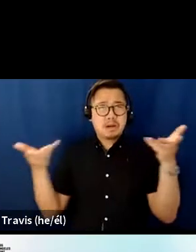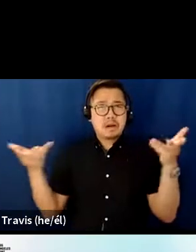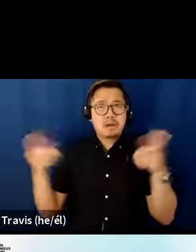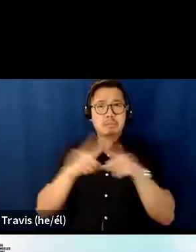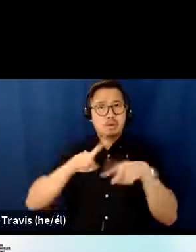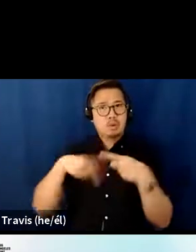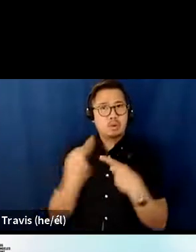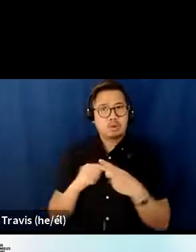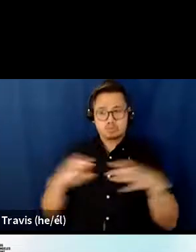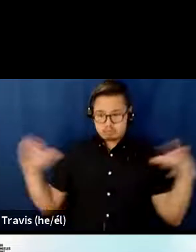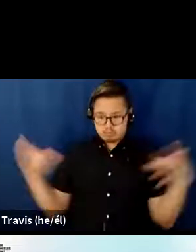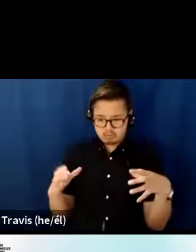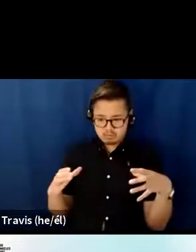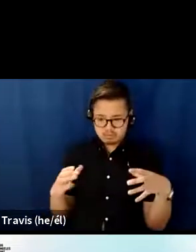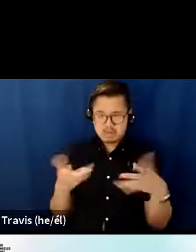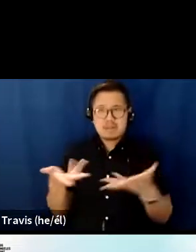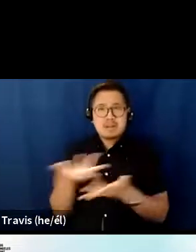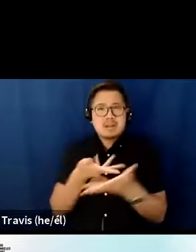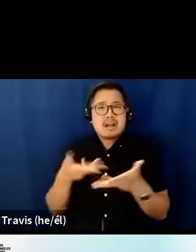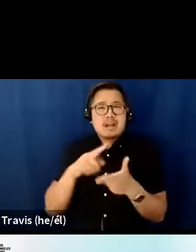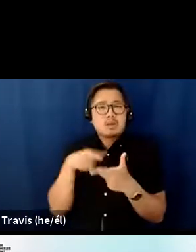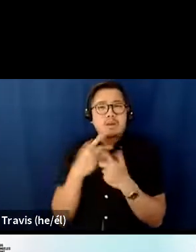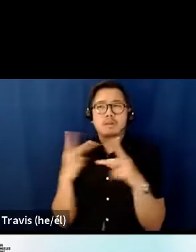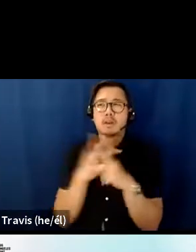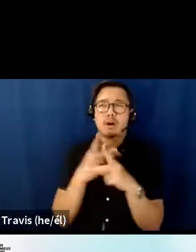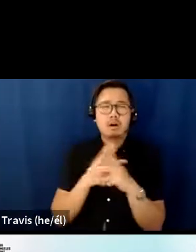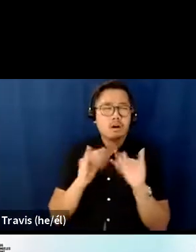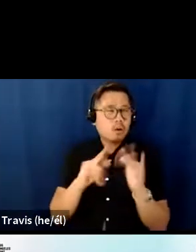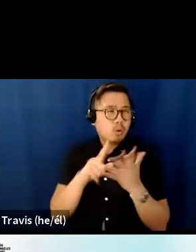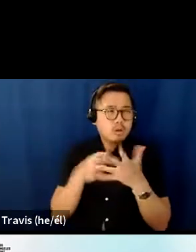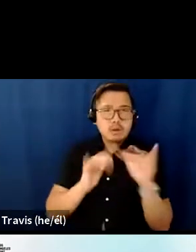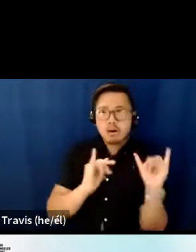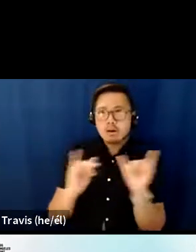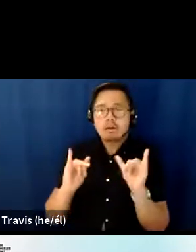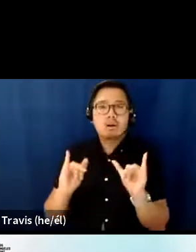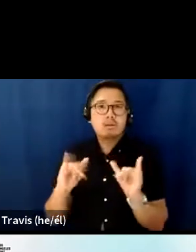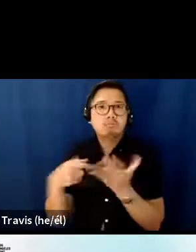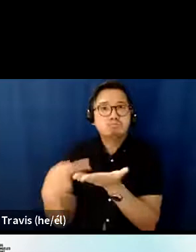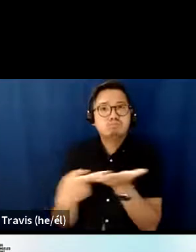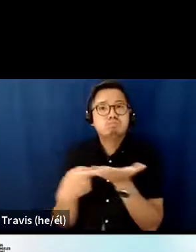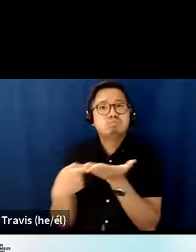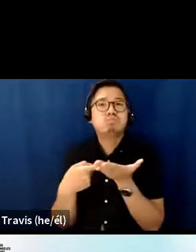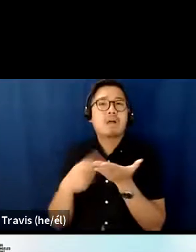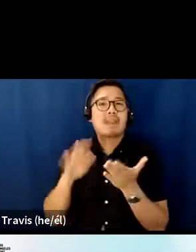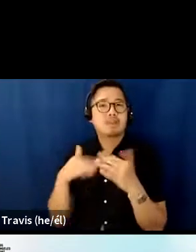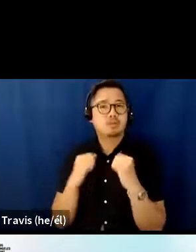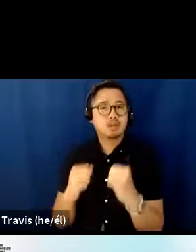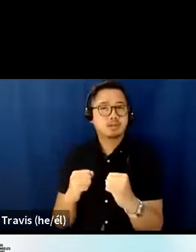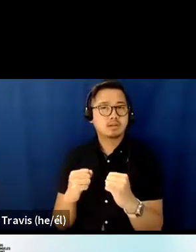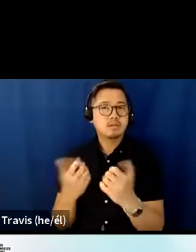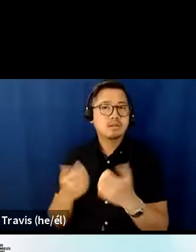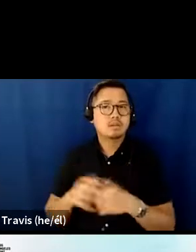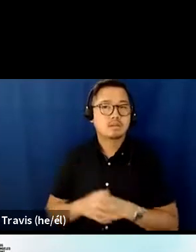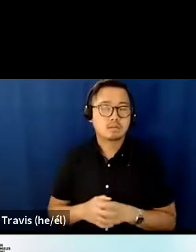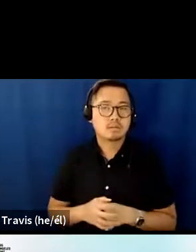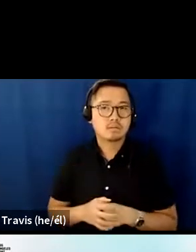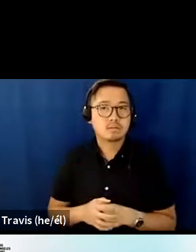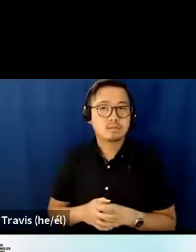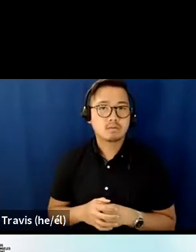here. We're connecting those dots. So I feel like right now it's just the strategy. I know me, for me,